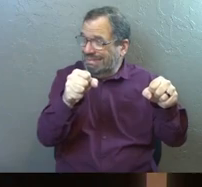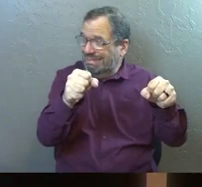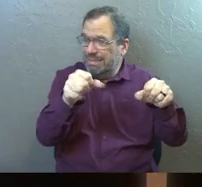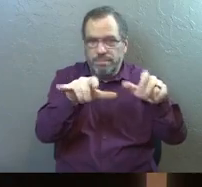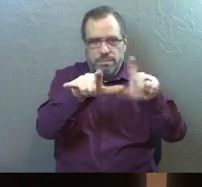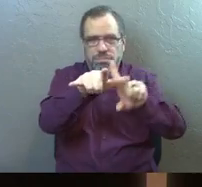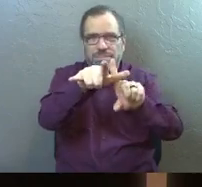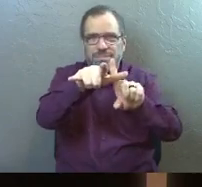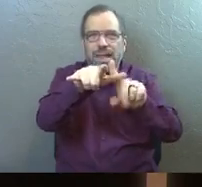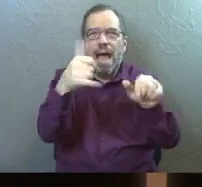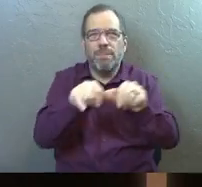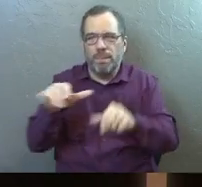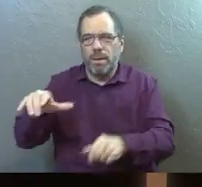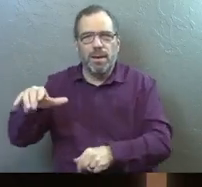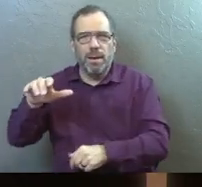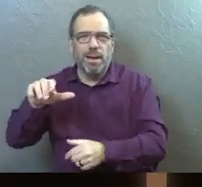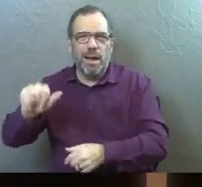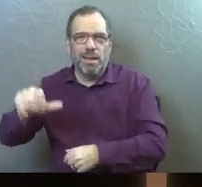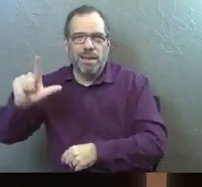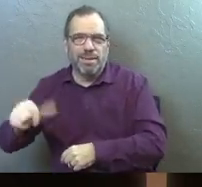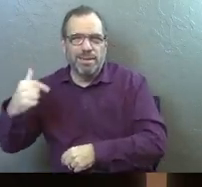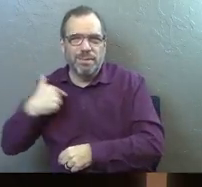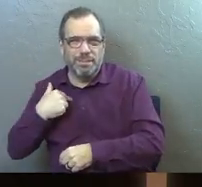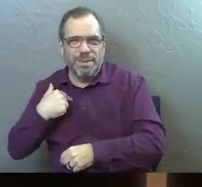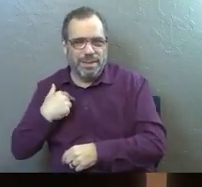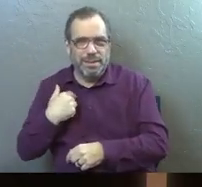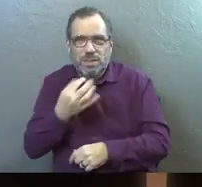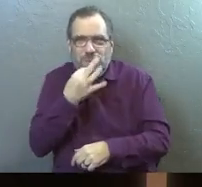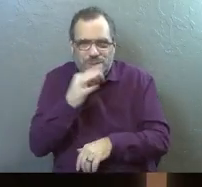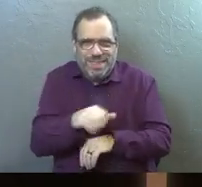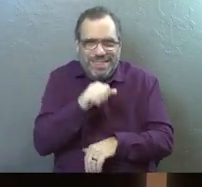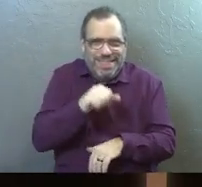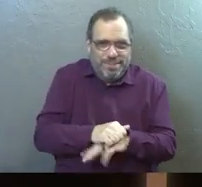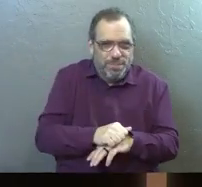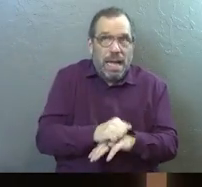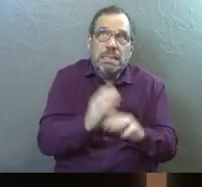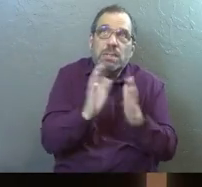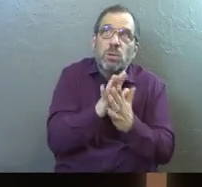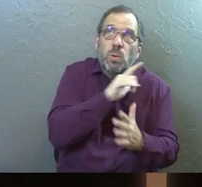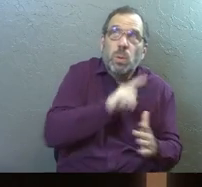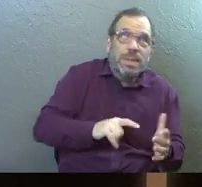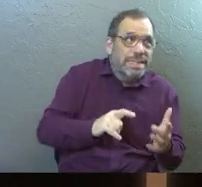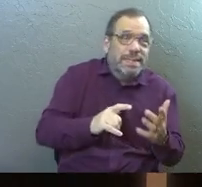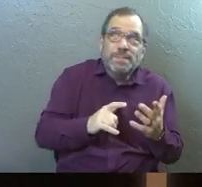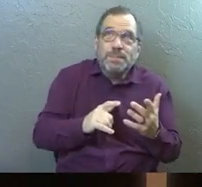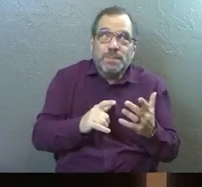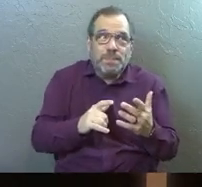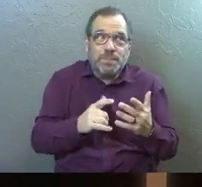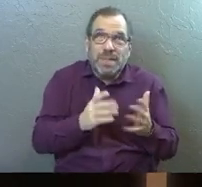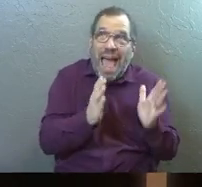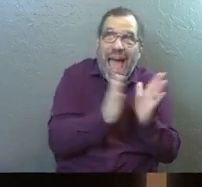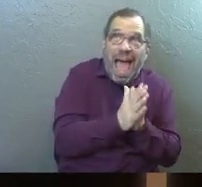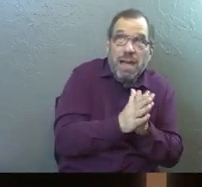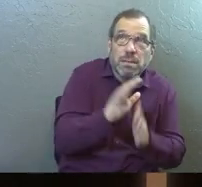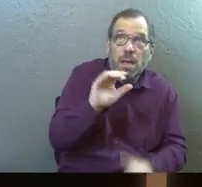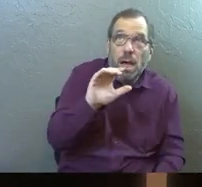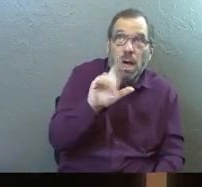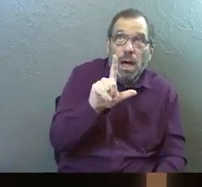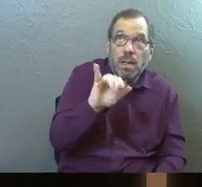To be more serious, I remember when Linda and I were about to get engaged and I was seeking God on whether or not to pop the question.